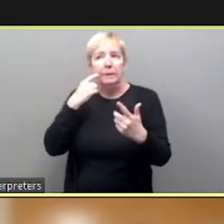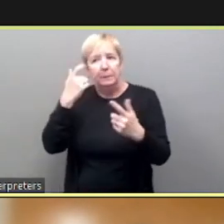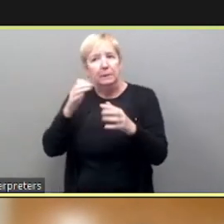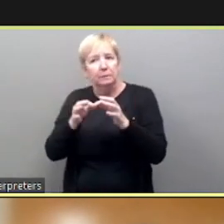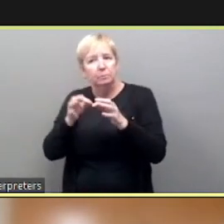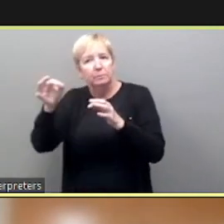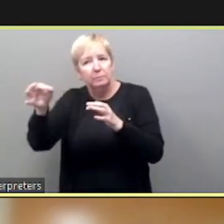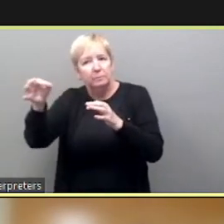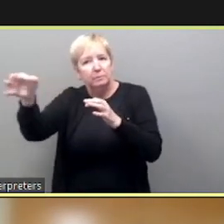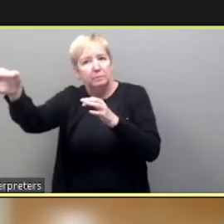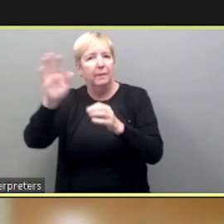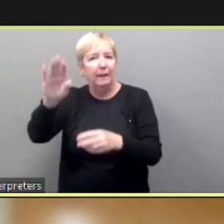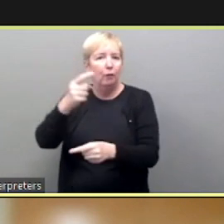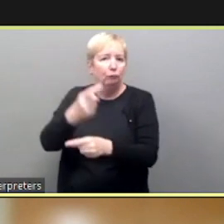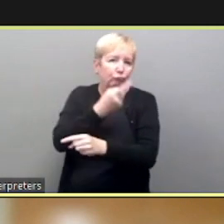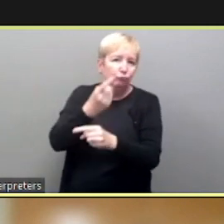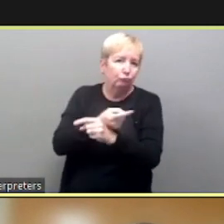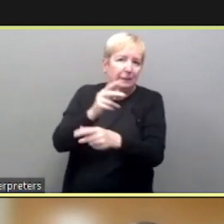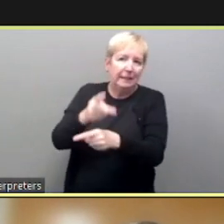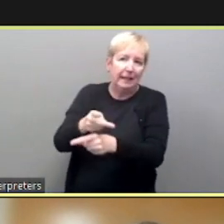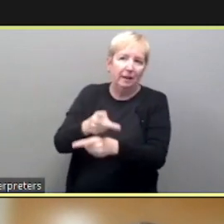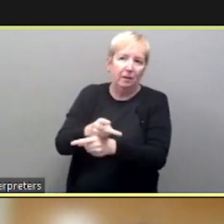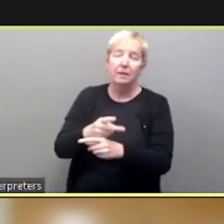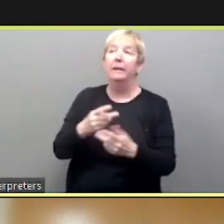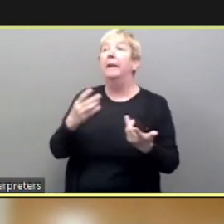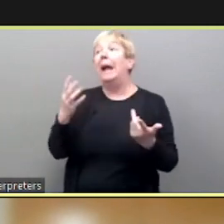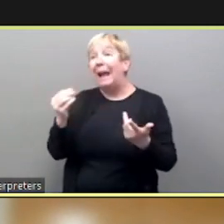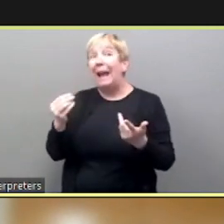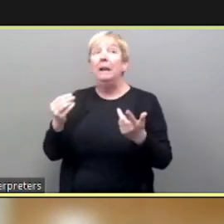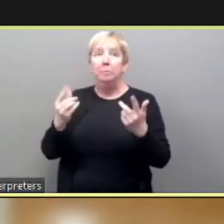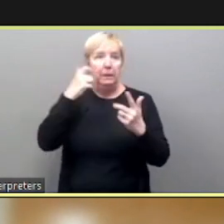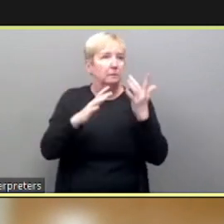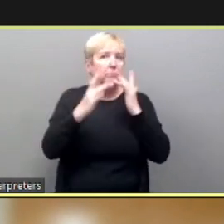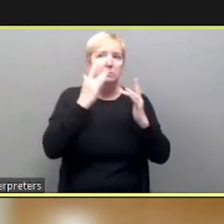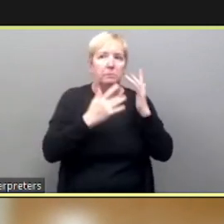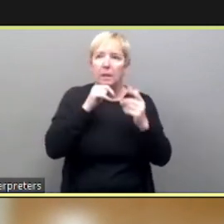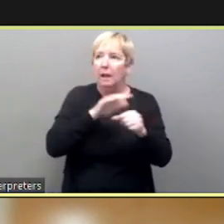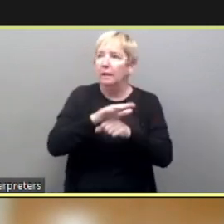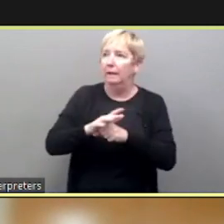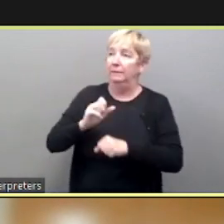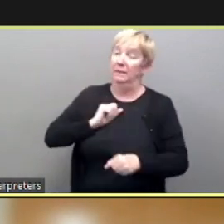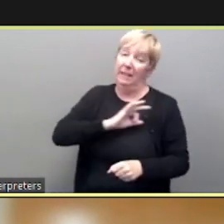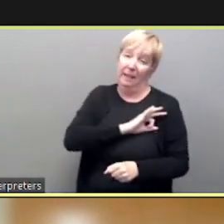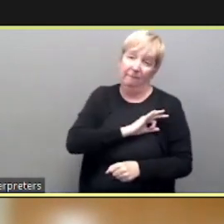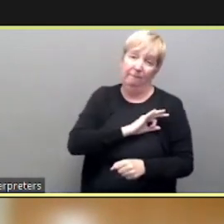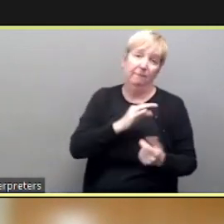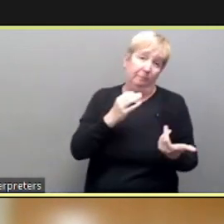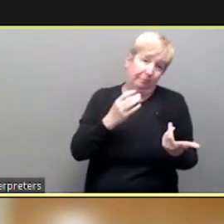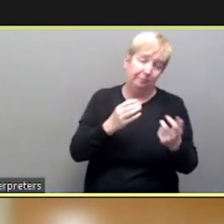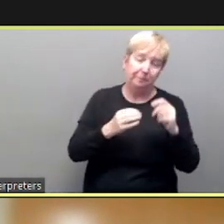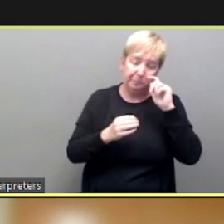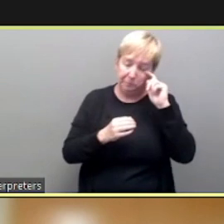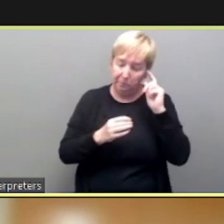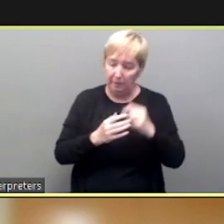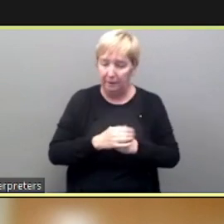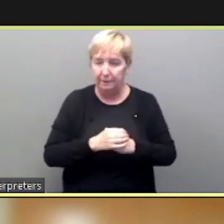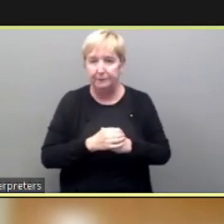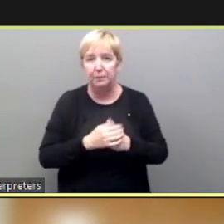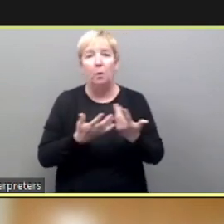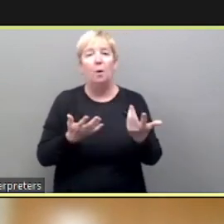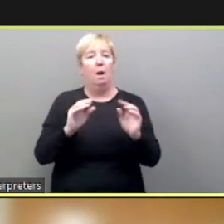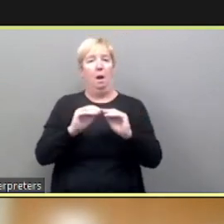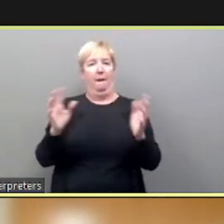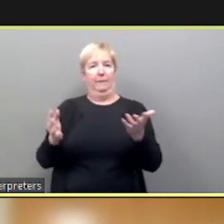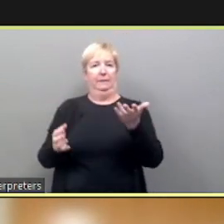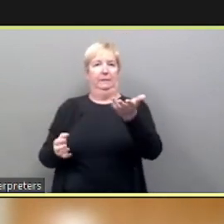further exacerbated by a reduction in healthcare resources. So you can see on